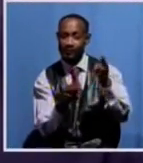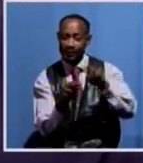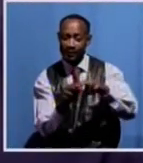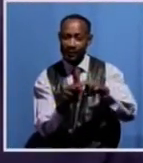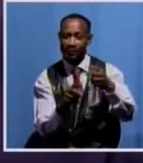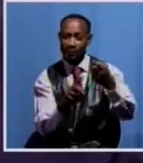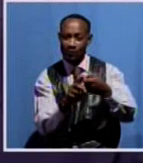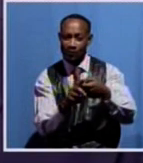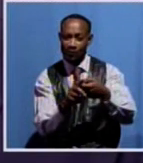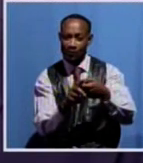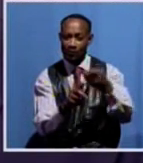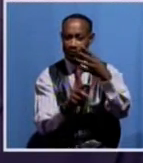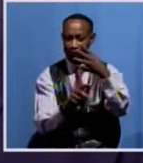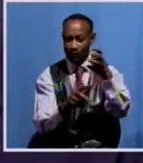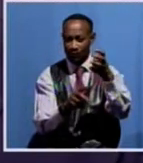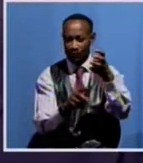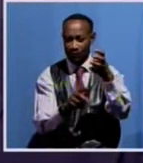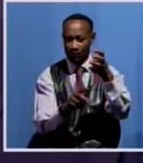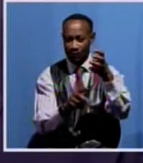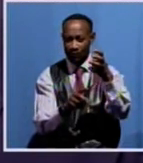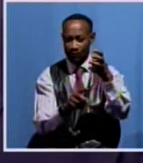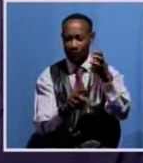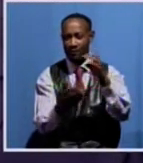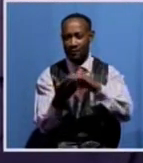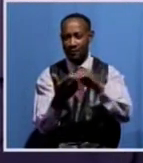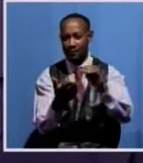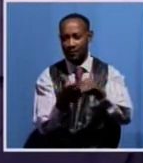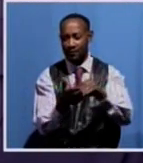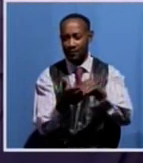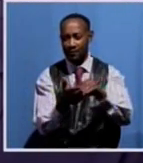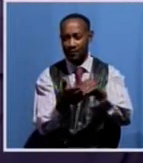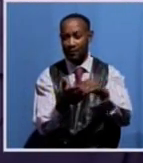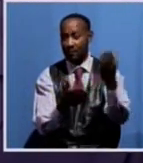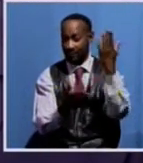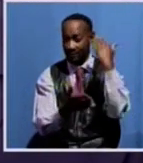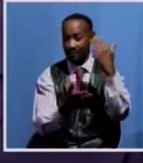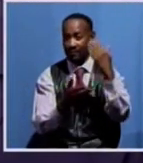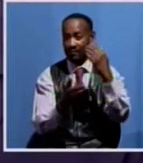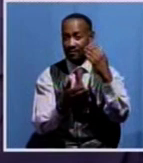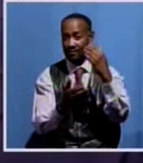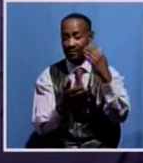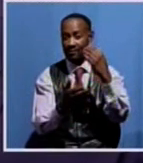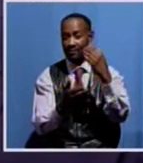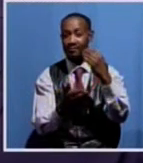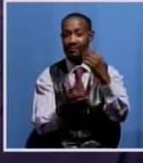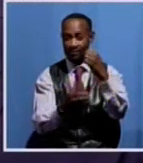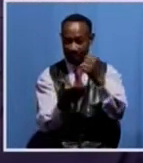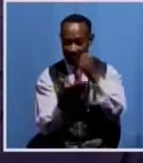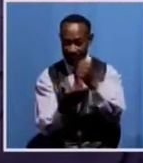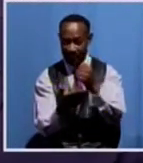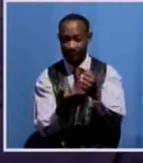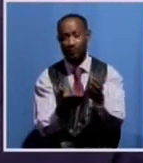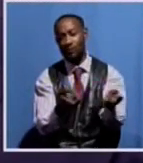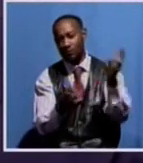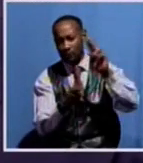from around 400 million in the last budget to 2.3 billion. Okay, in